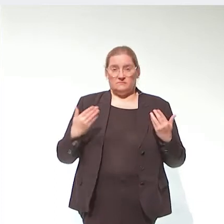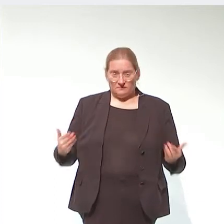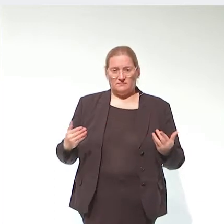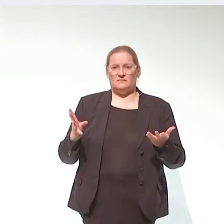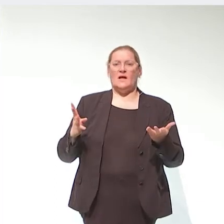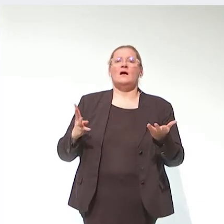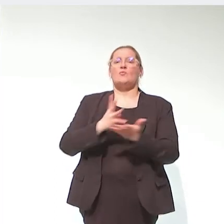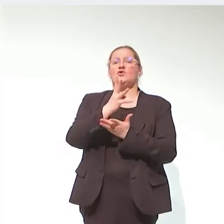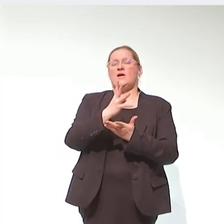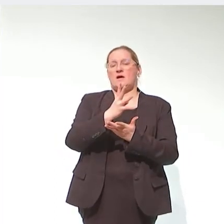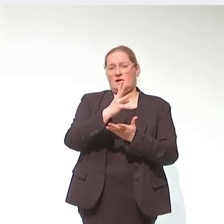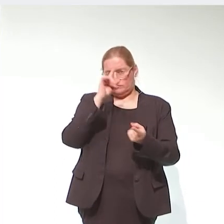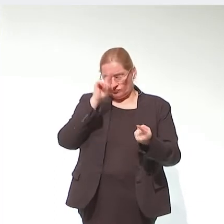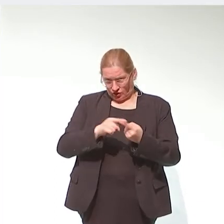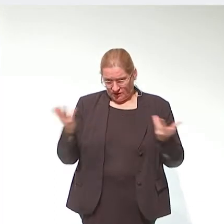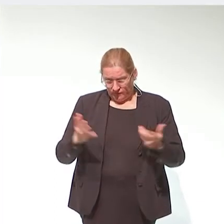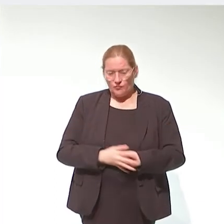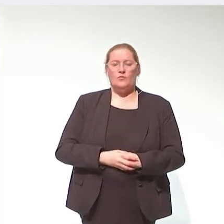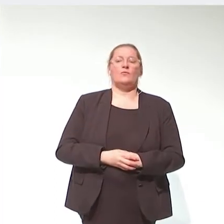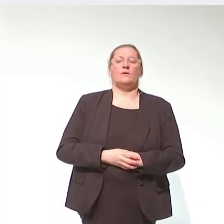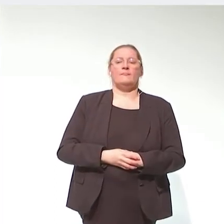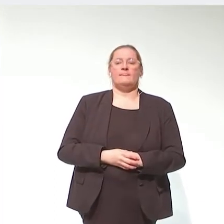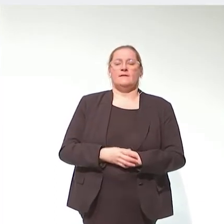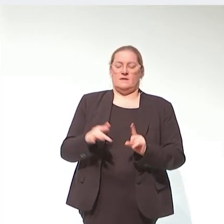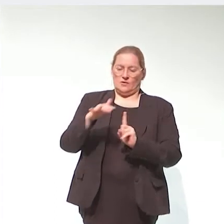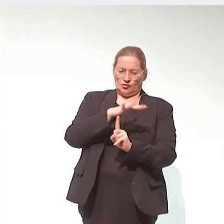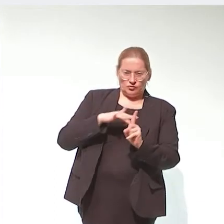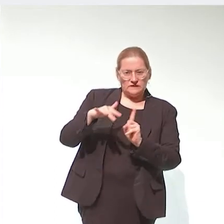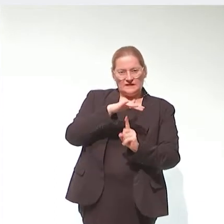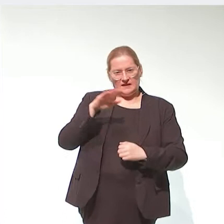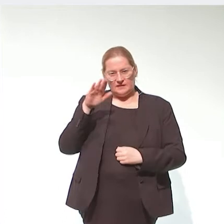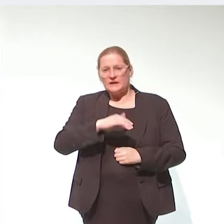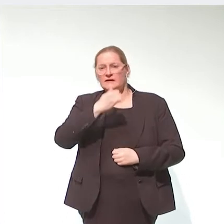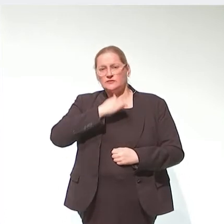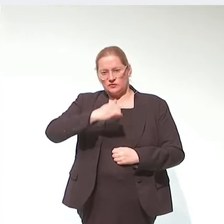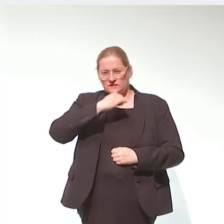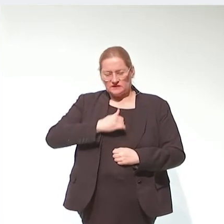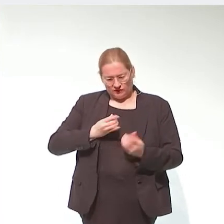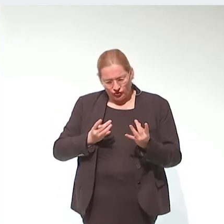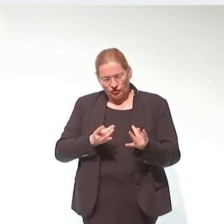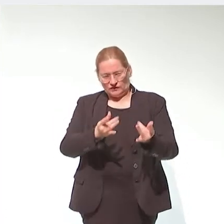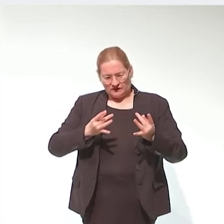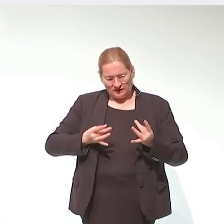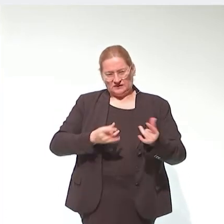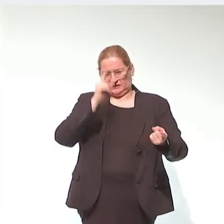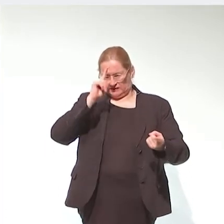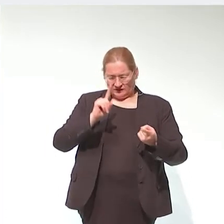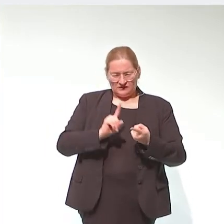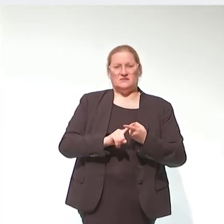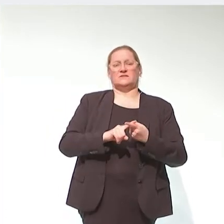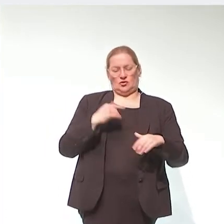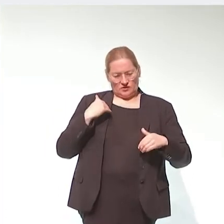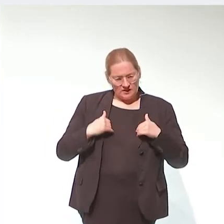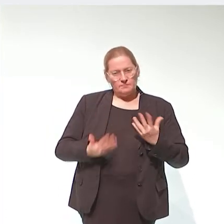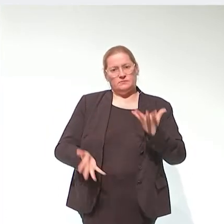of Slovenian society of the issue of disability and to better inform persons with